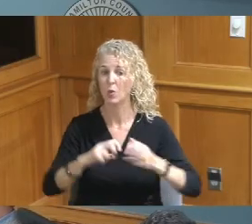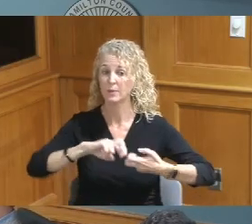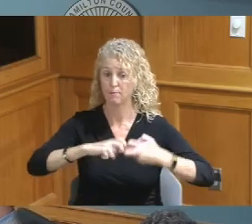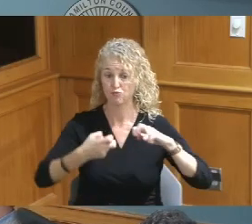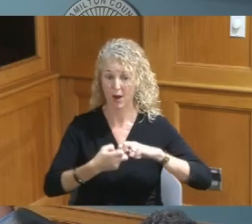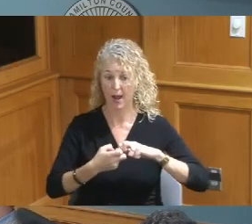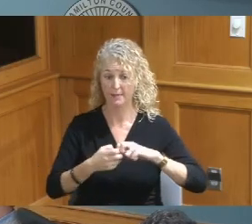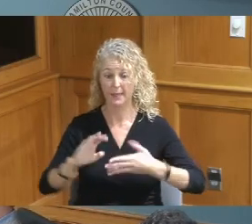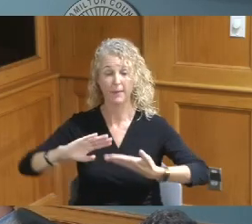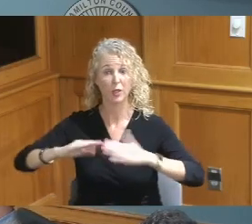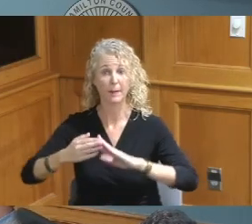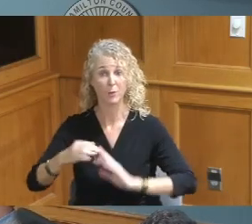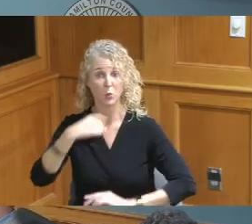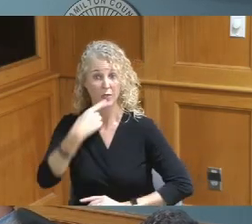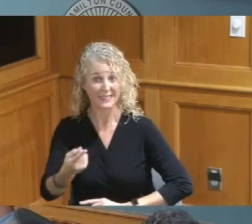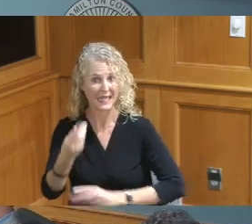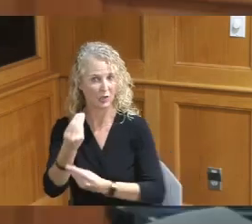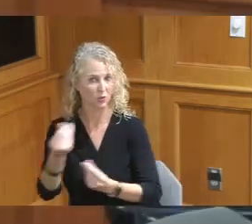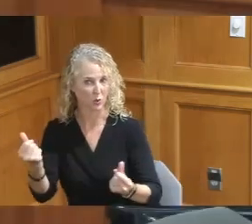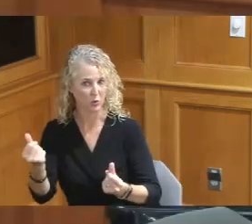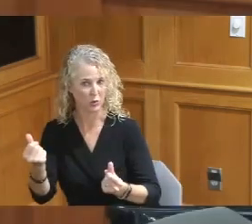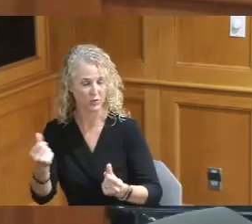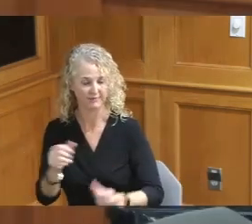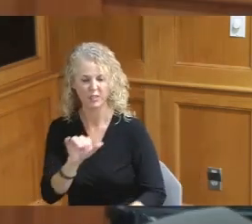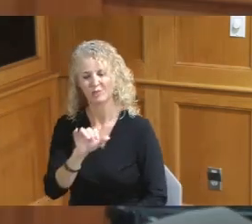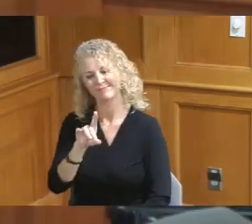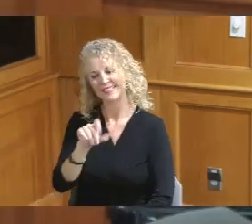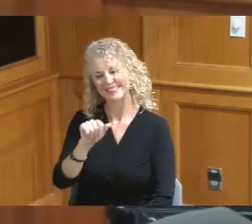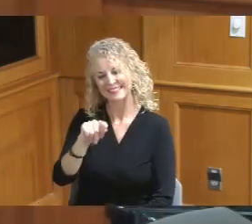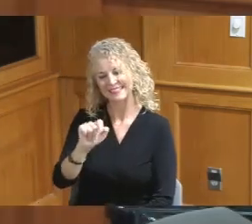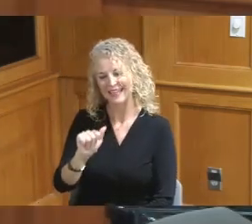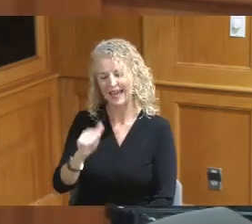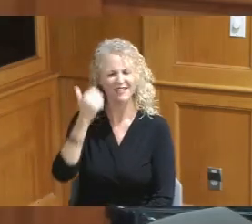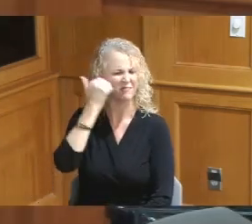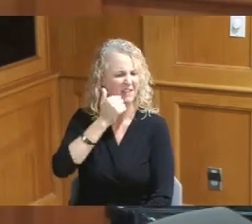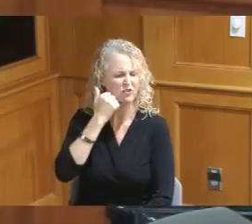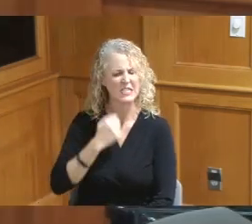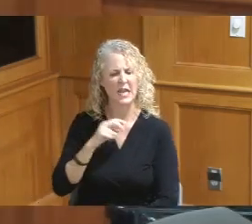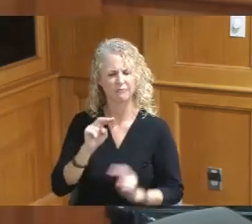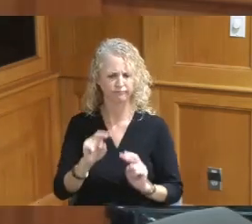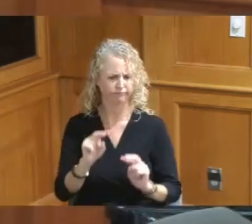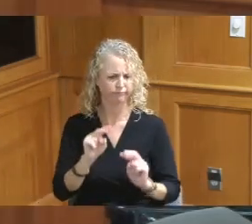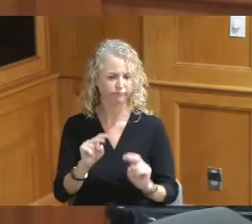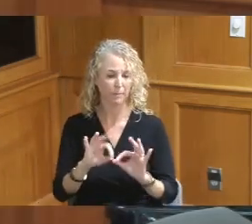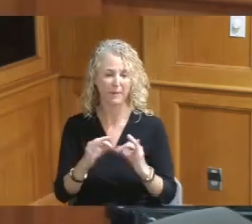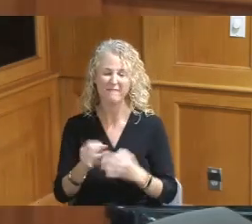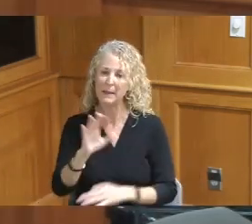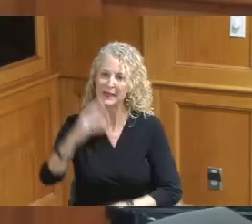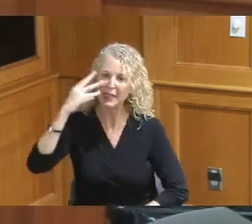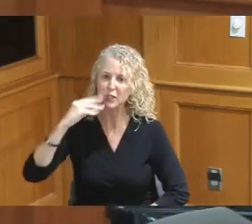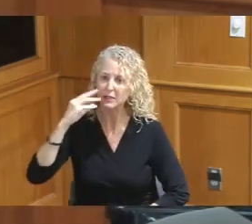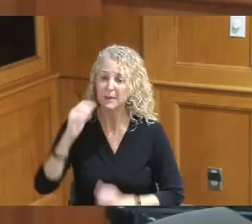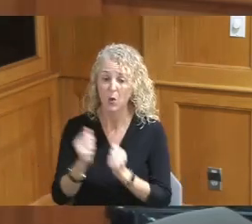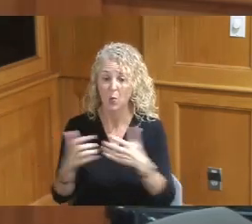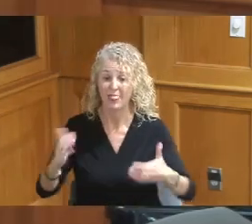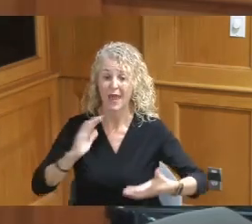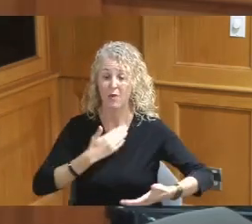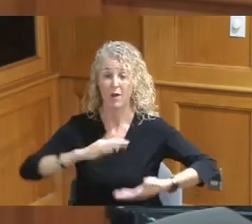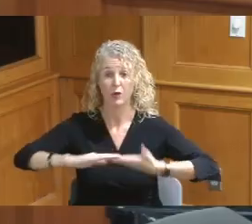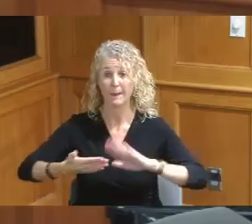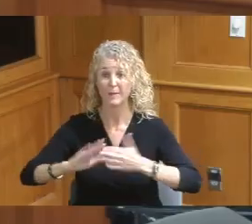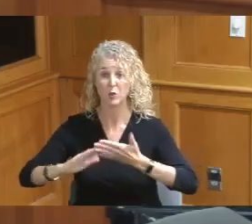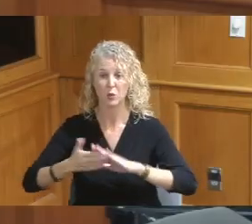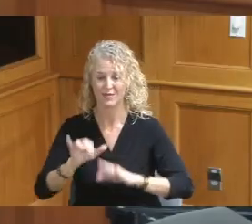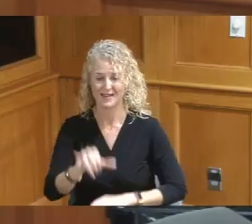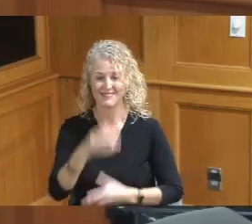solution. And I get to see the data every day, and I get to see information from our families that they share. And without our community partners, we wouldn't be able to